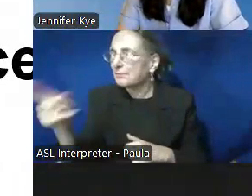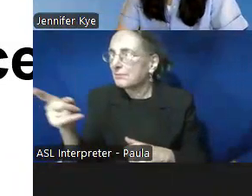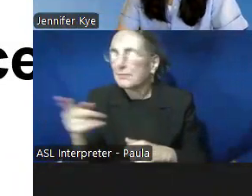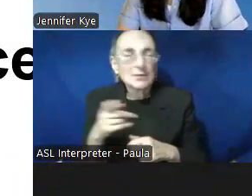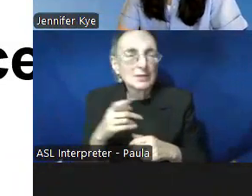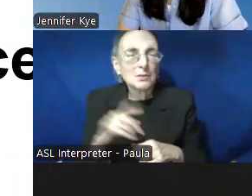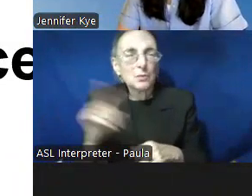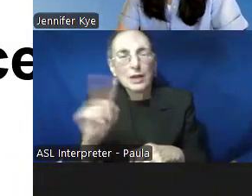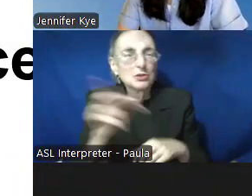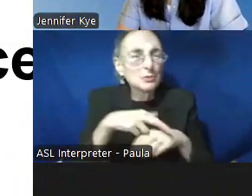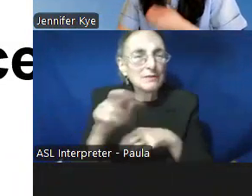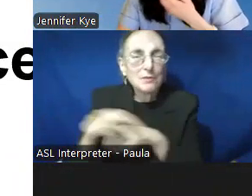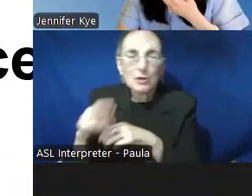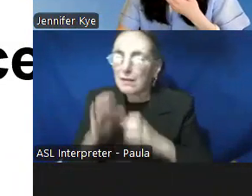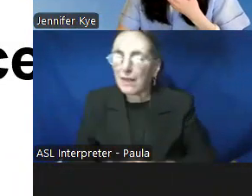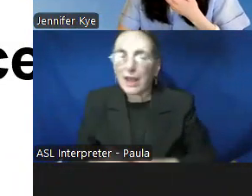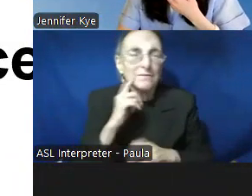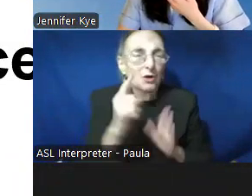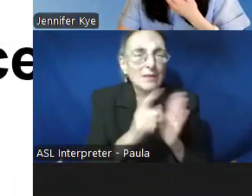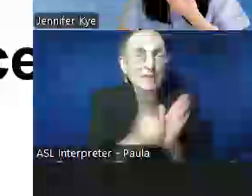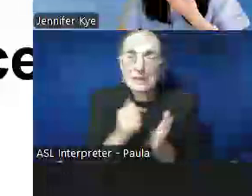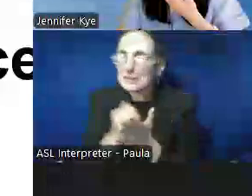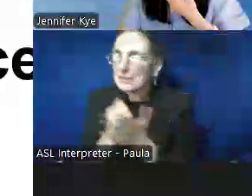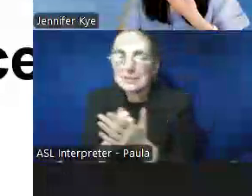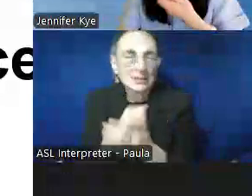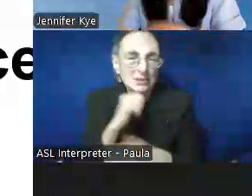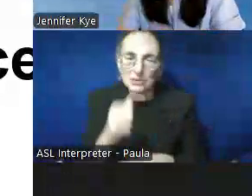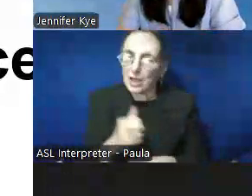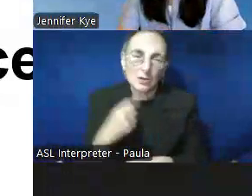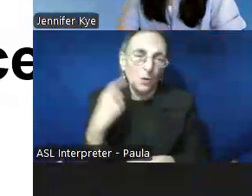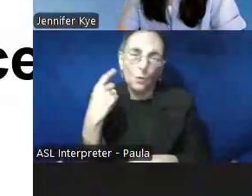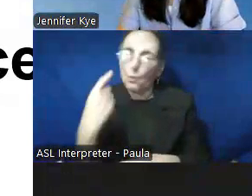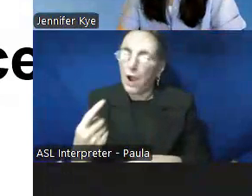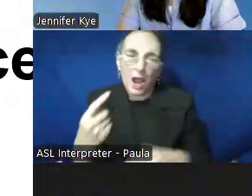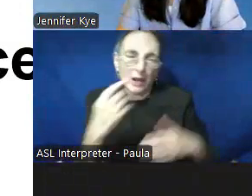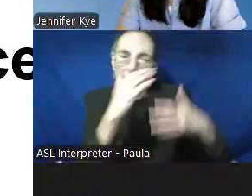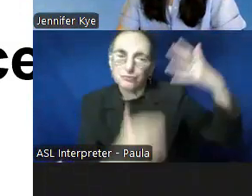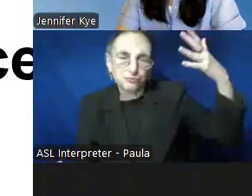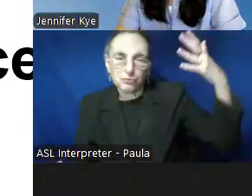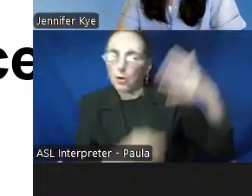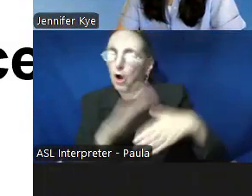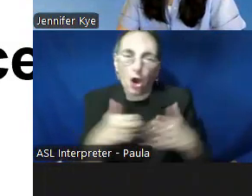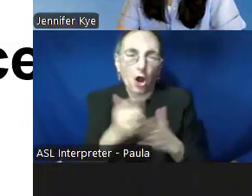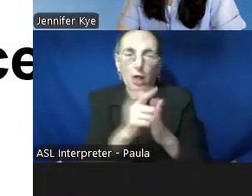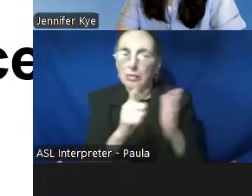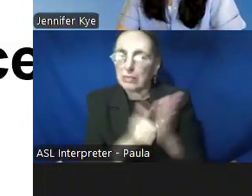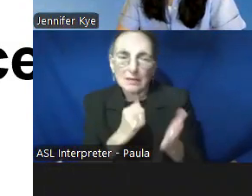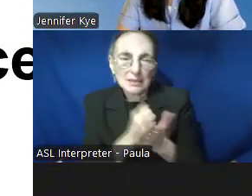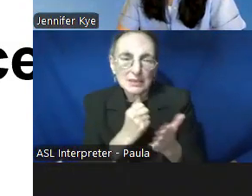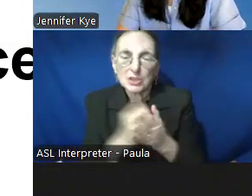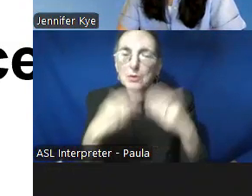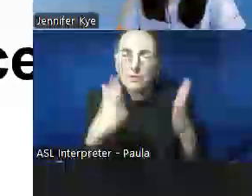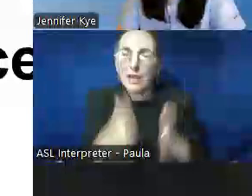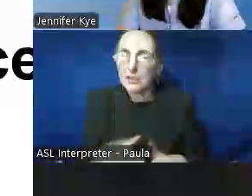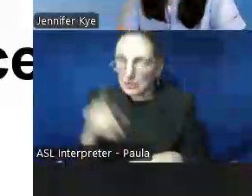one comprehensive listing with all legal assistance providers, but these lists should be good